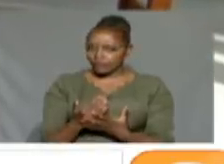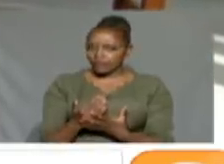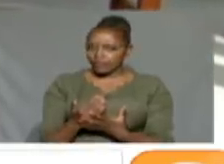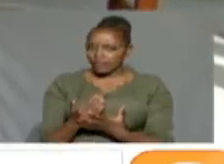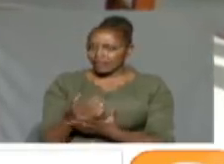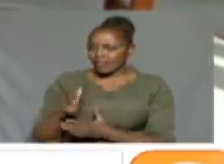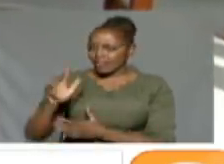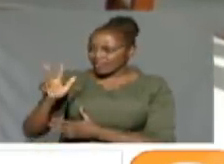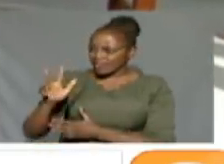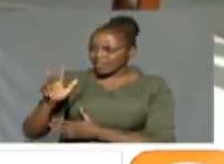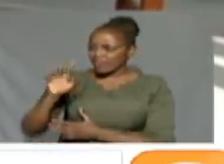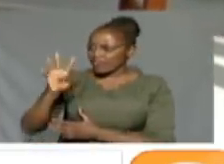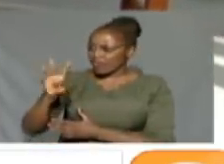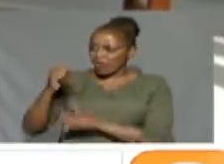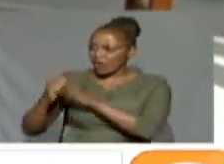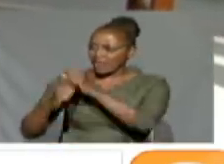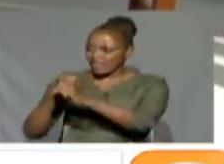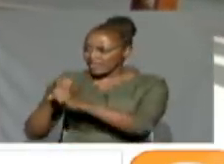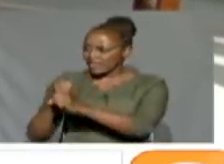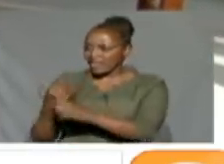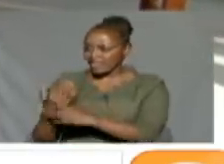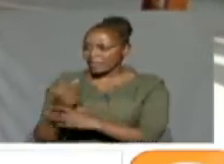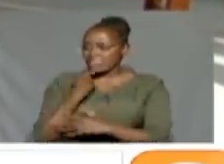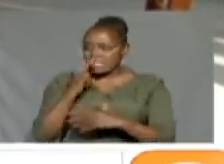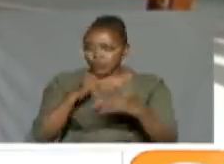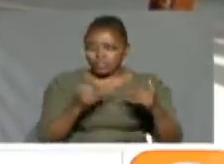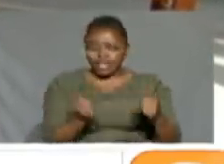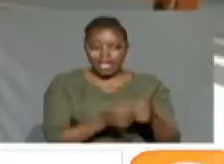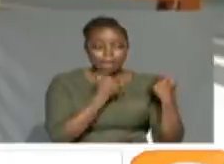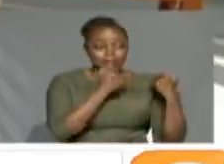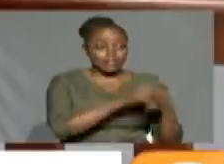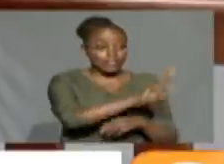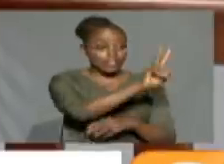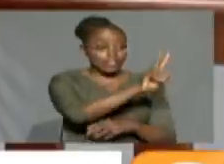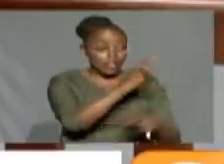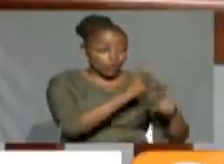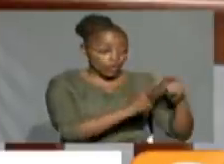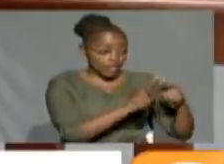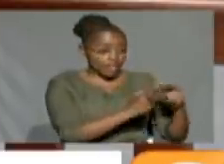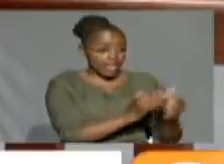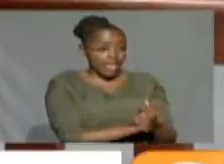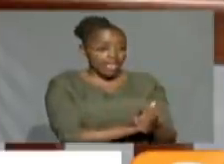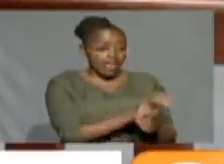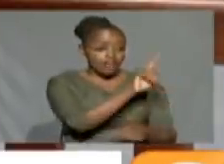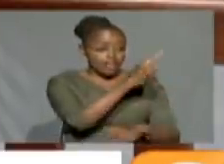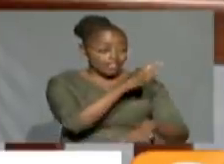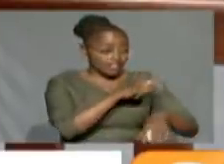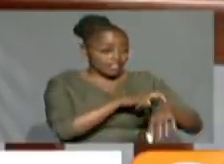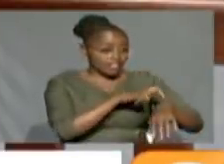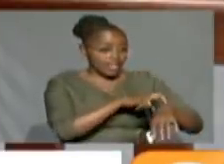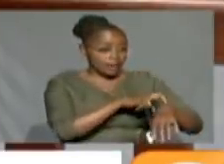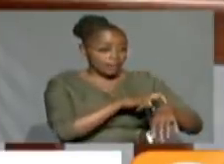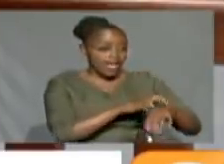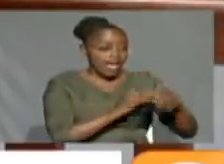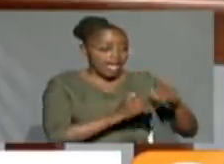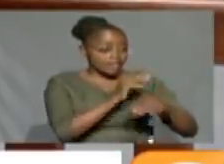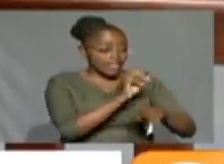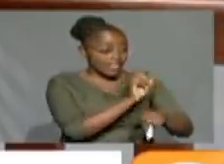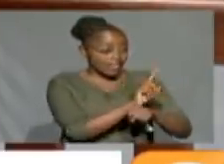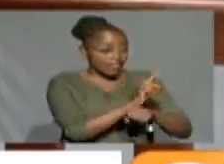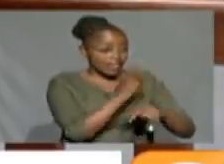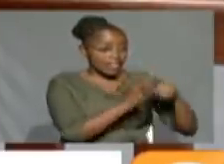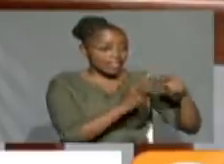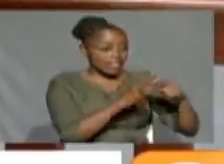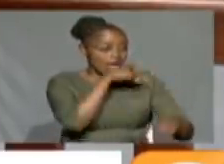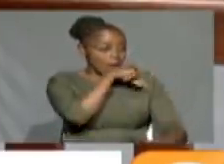Year three, year four? The turnaround happened on the second year. For the first time after 11 years, we made